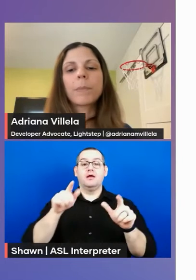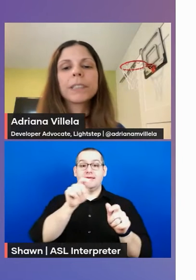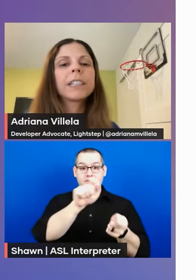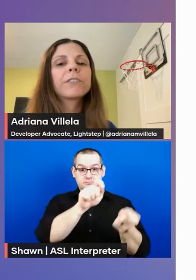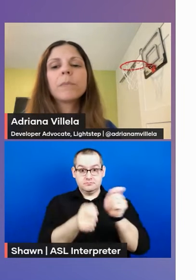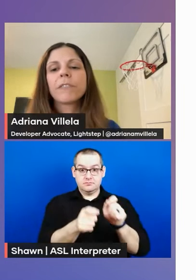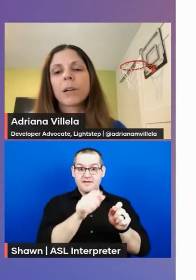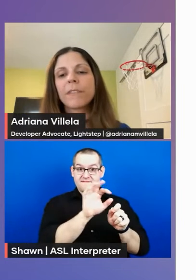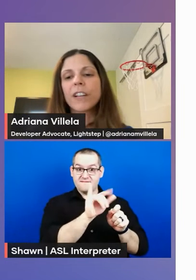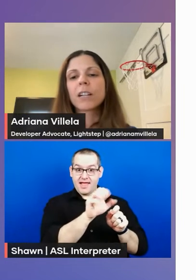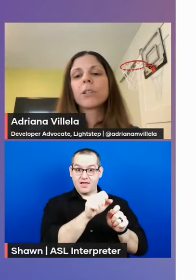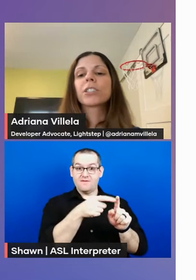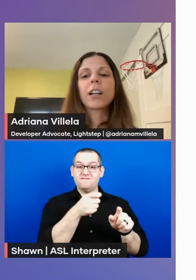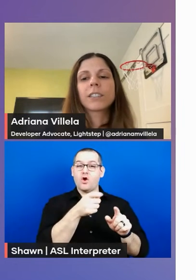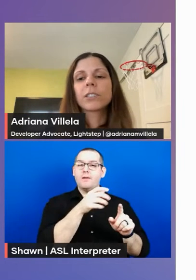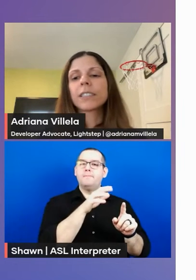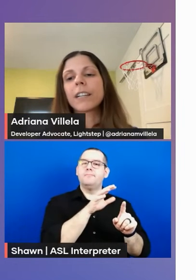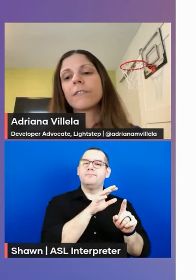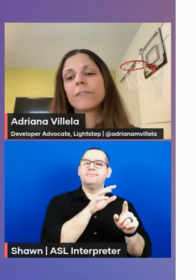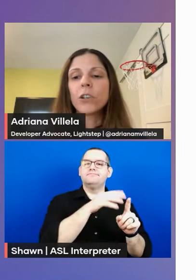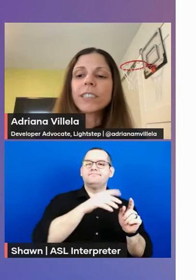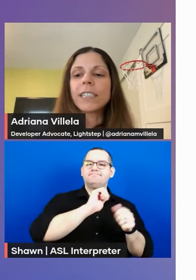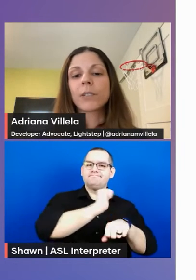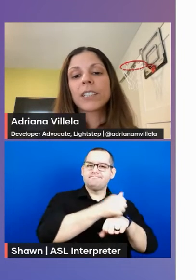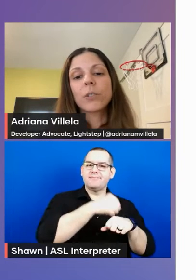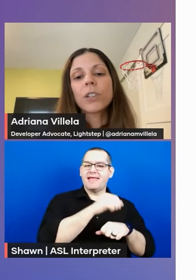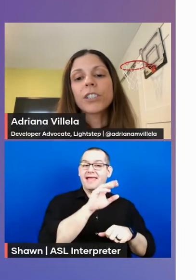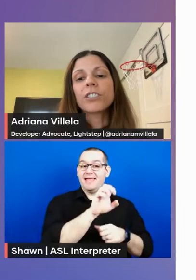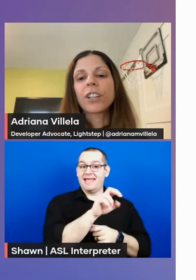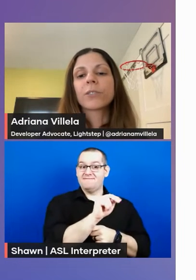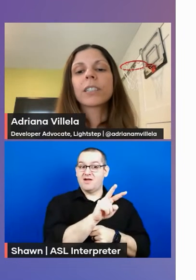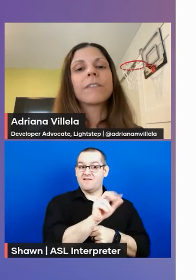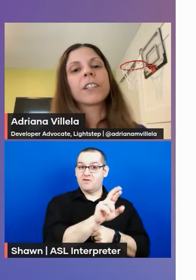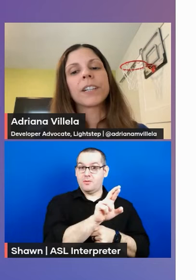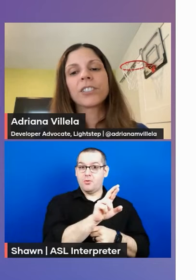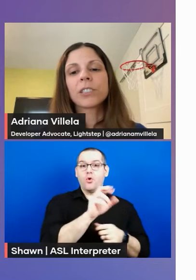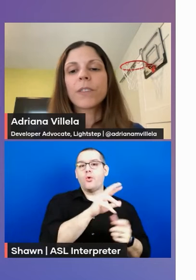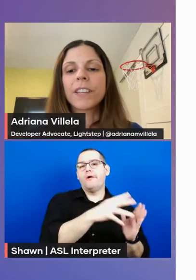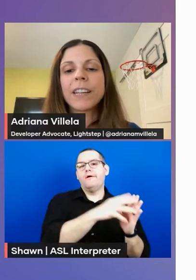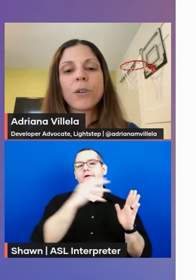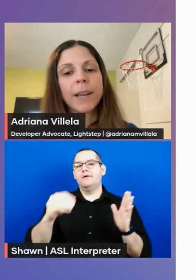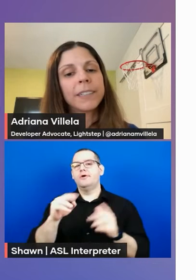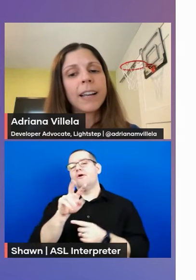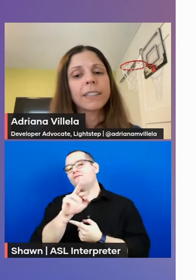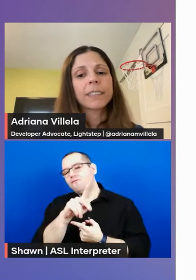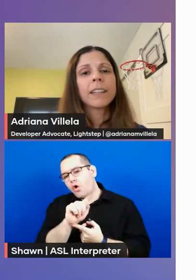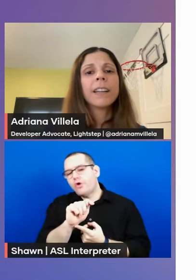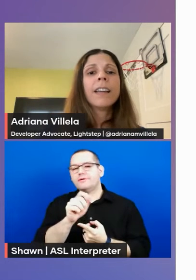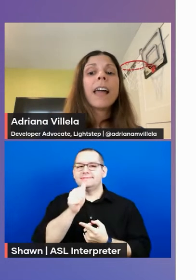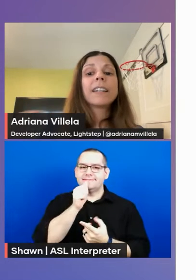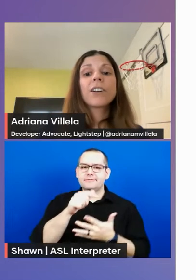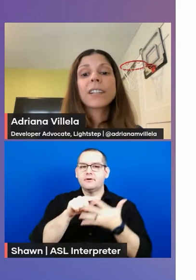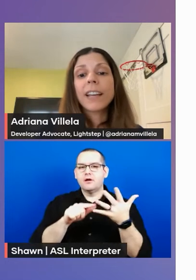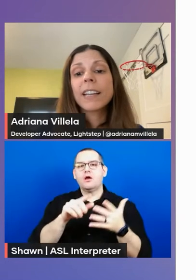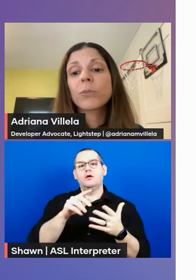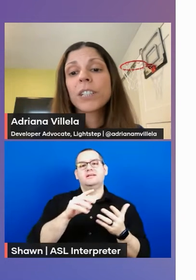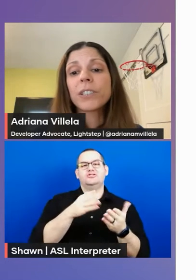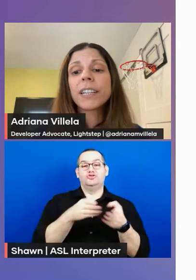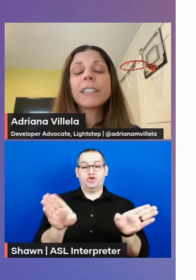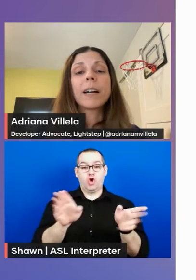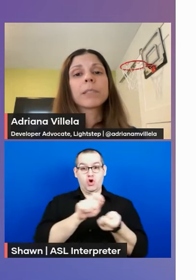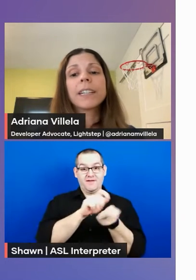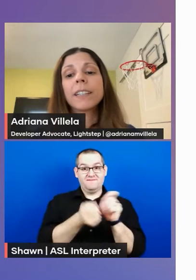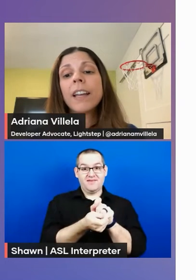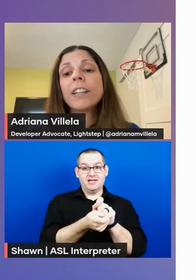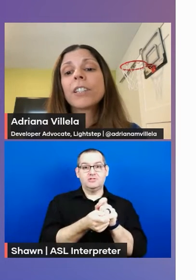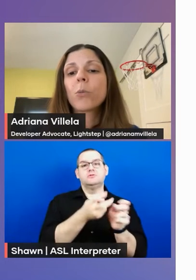files that are populated from environment variables, Consul data, vault secrets, or just general configurations with any Nomad task. And in our case, we're